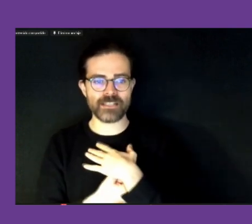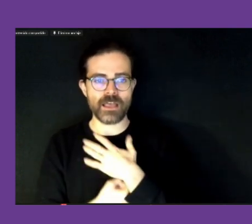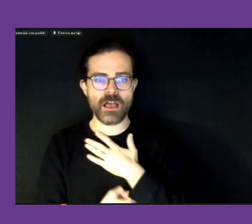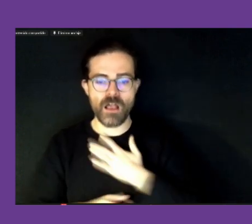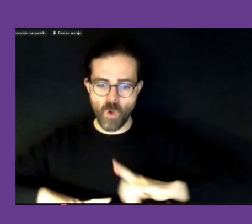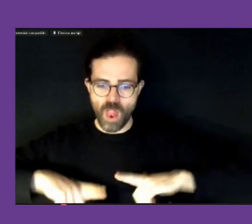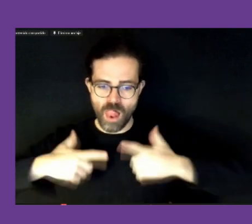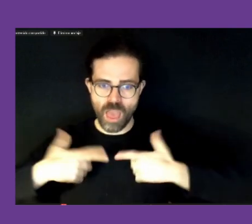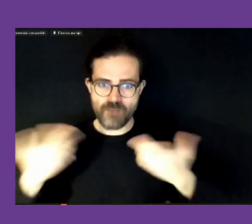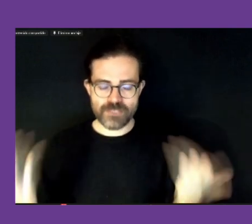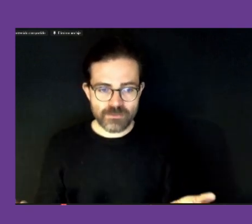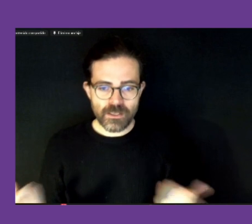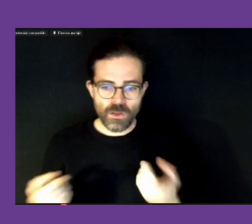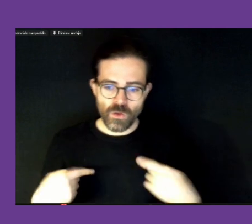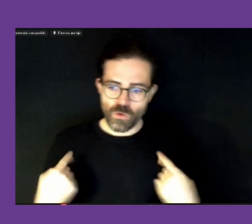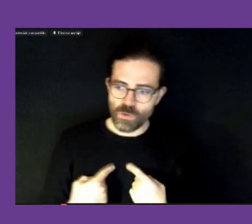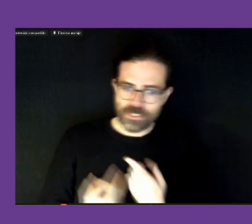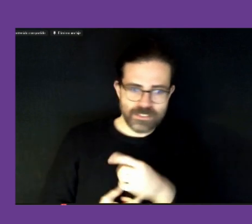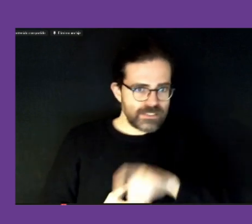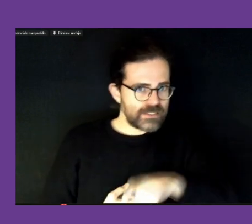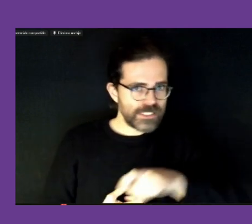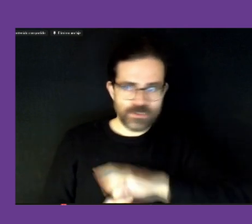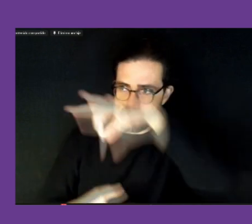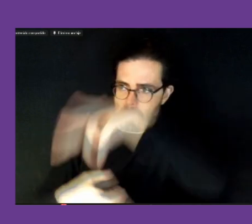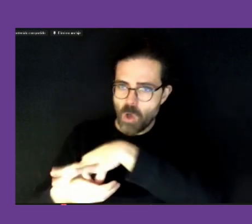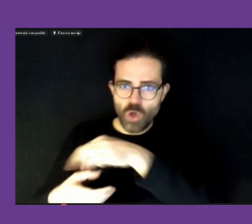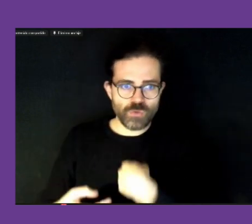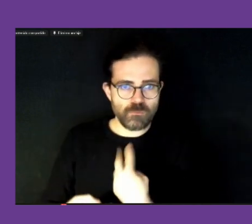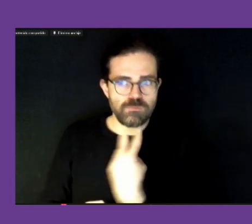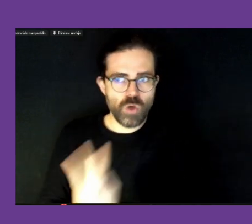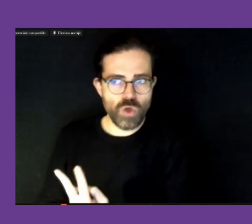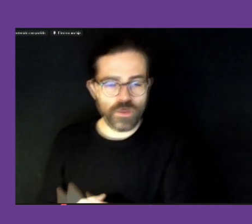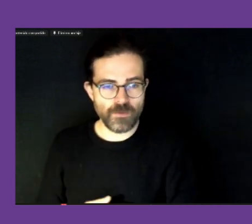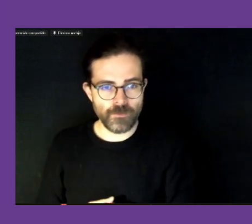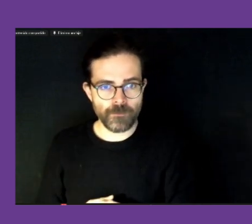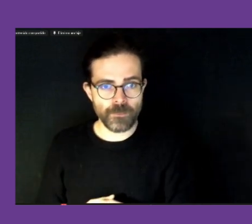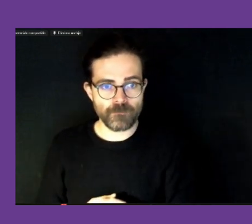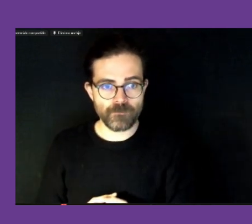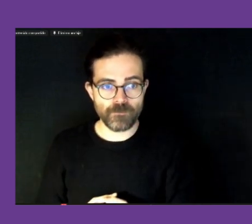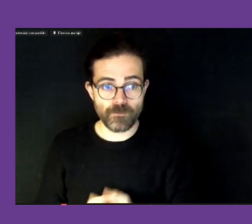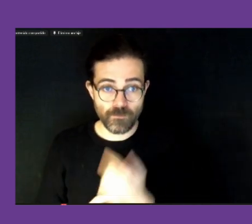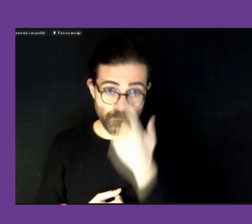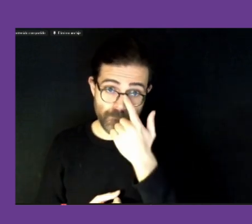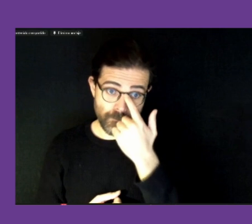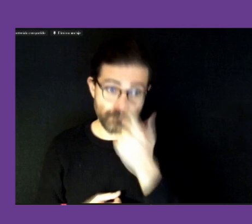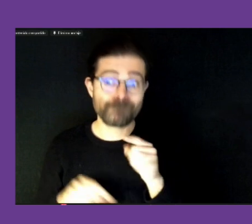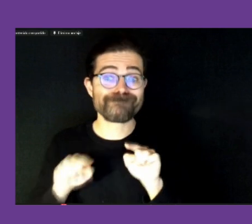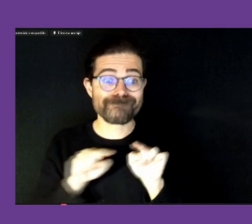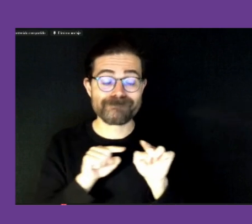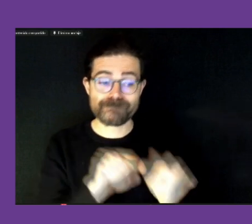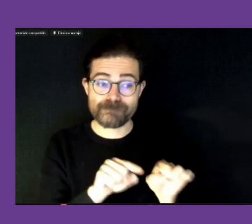for the accessibility, for the standards related to accessibility, this is obviously something in which the